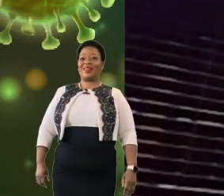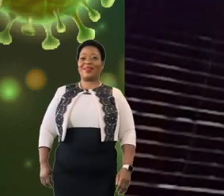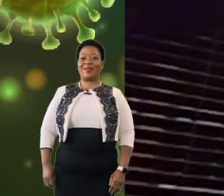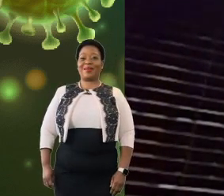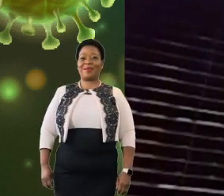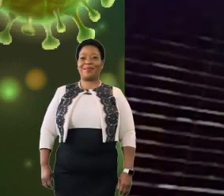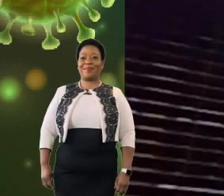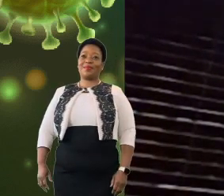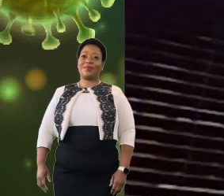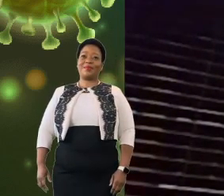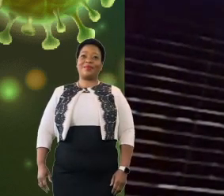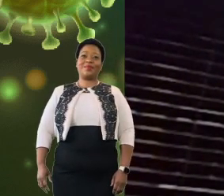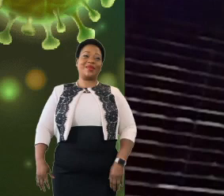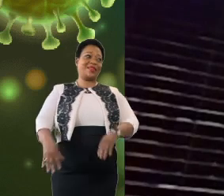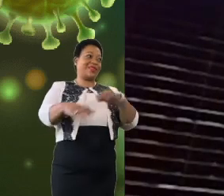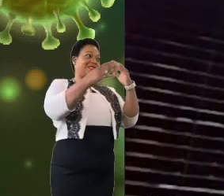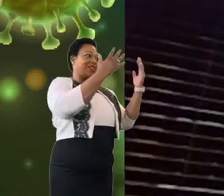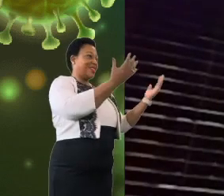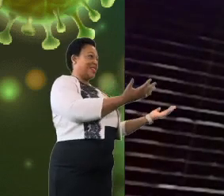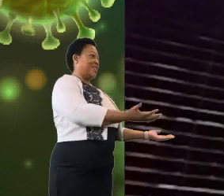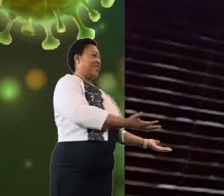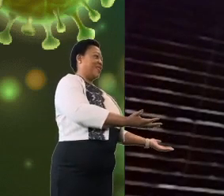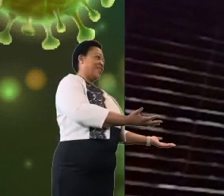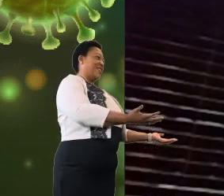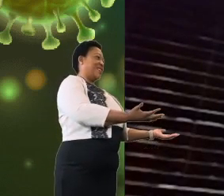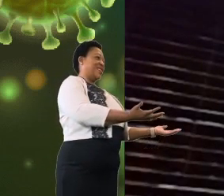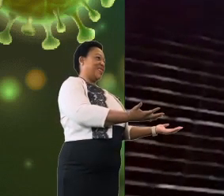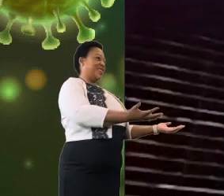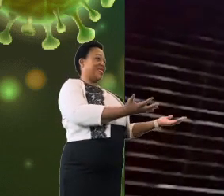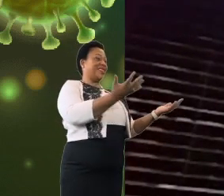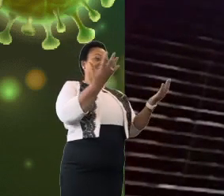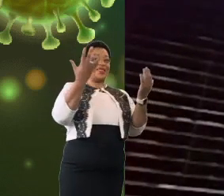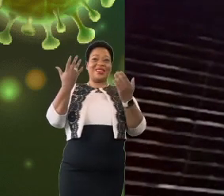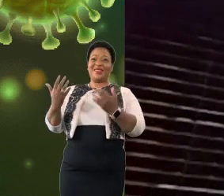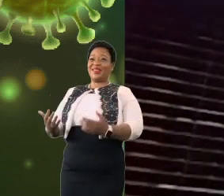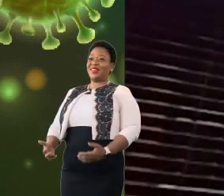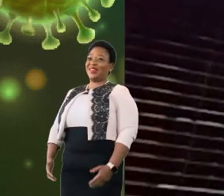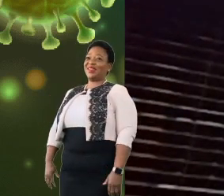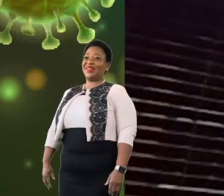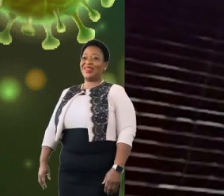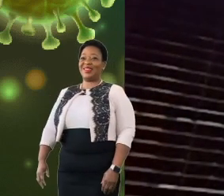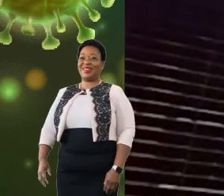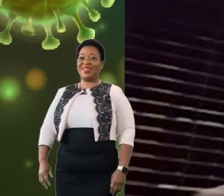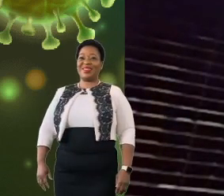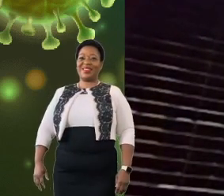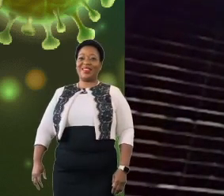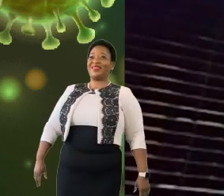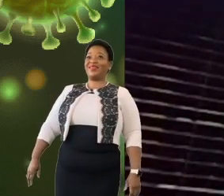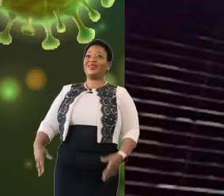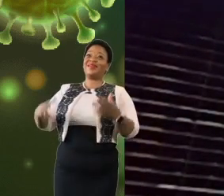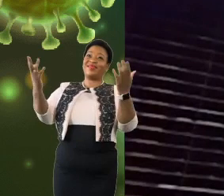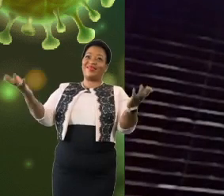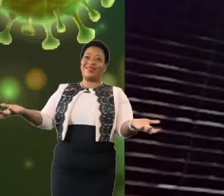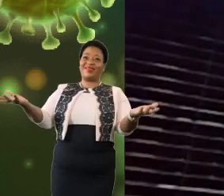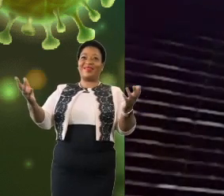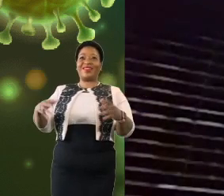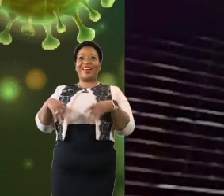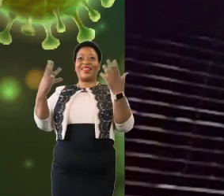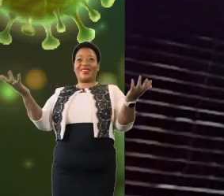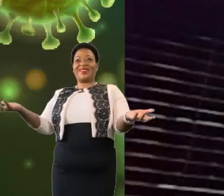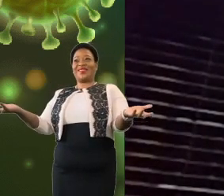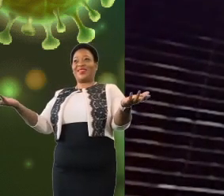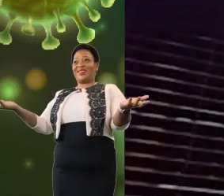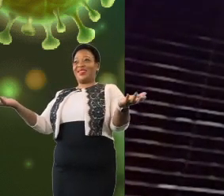that were supposed to be starting operating. When we were doing research, and I asked my colleagues in my department, please can you do a research,